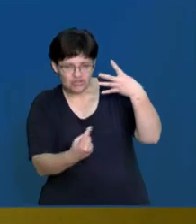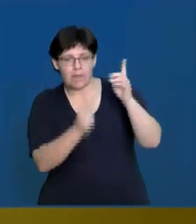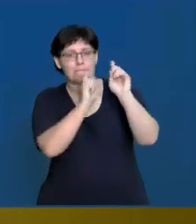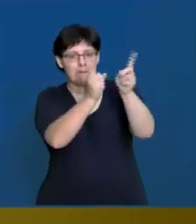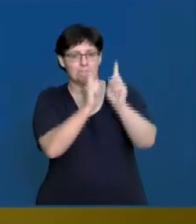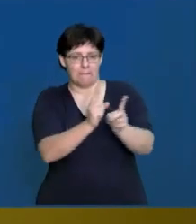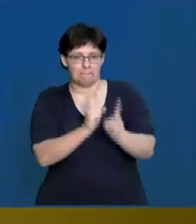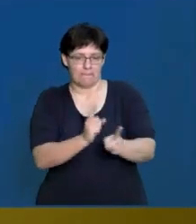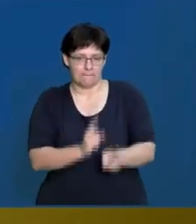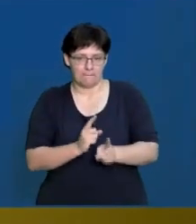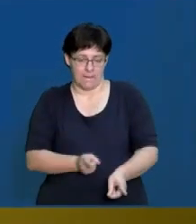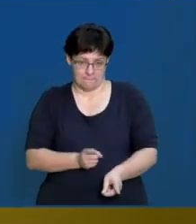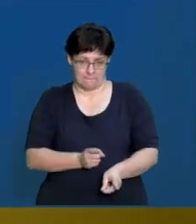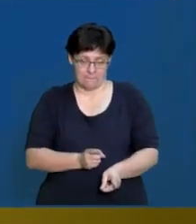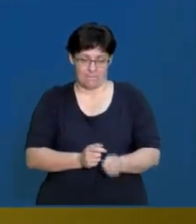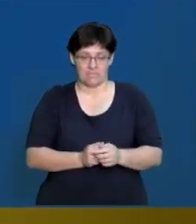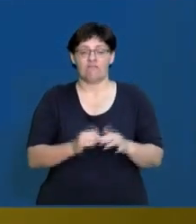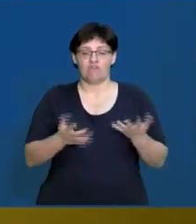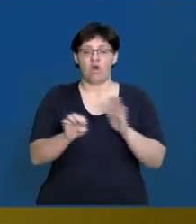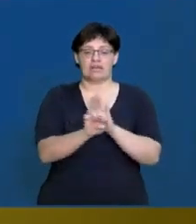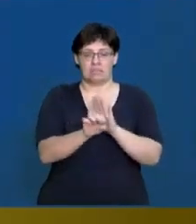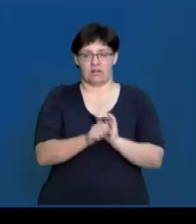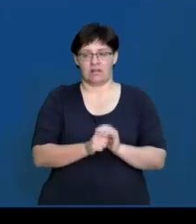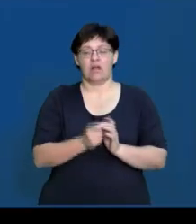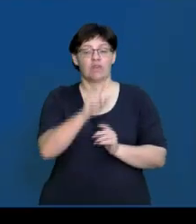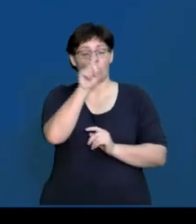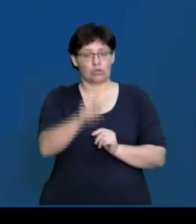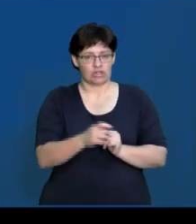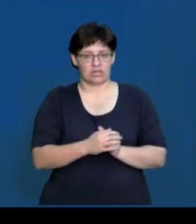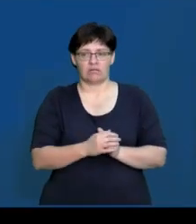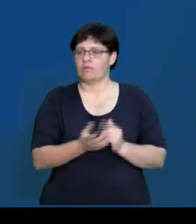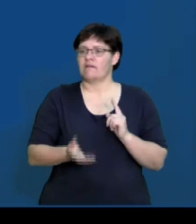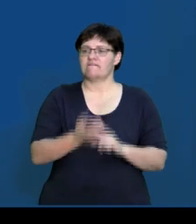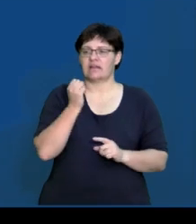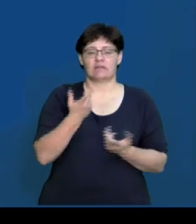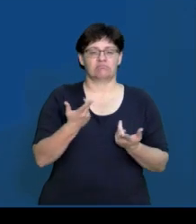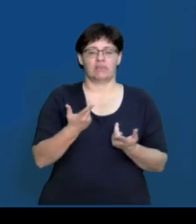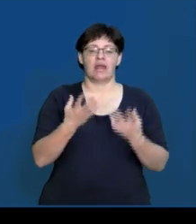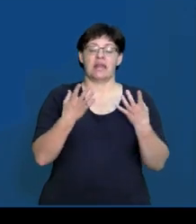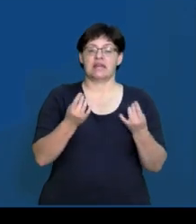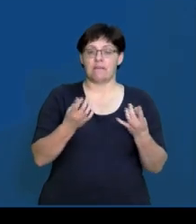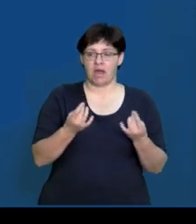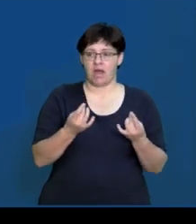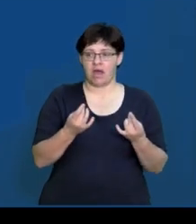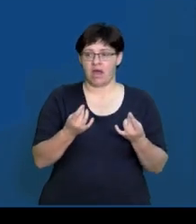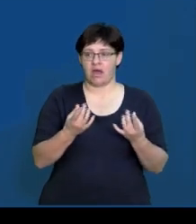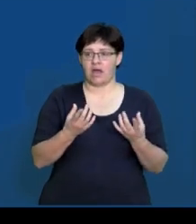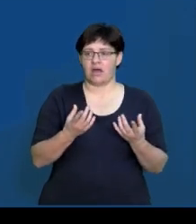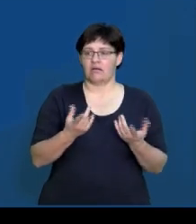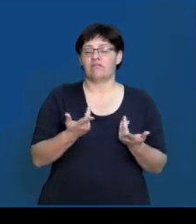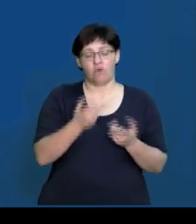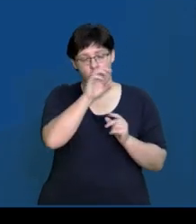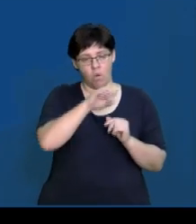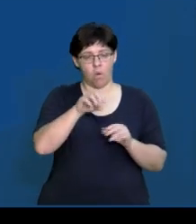ensure that it covers all the subheadings that are given. For example, here in the question, you will find typically there will be a numbering or